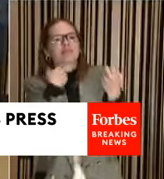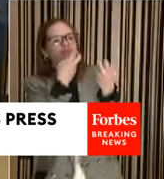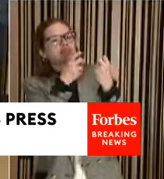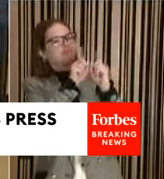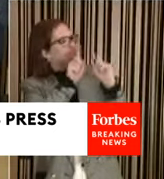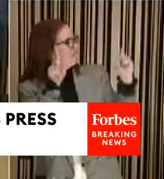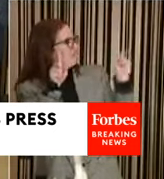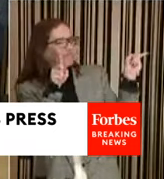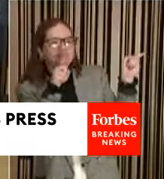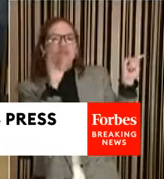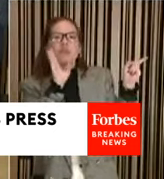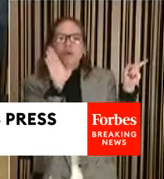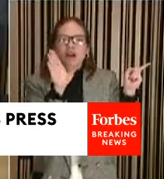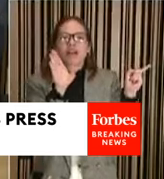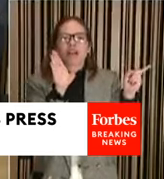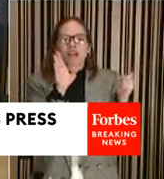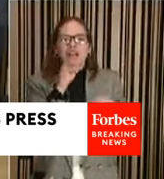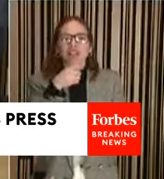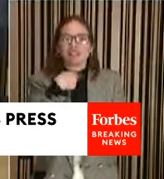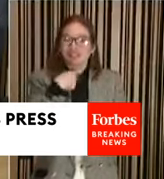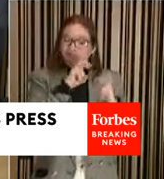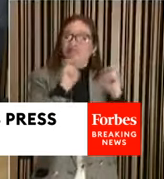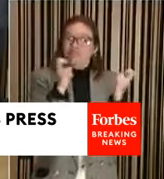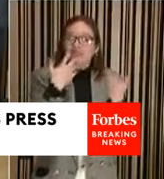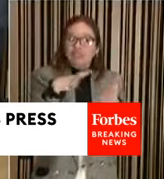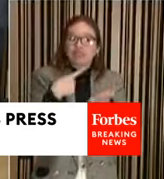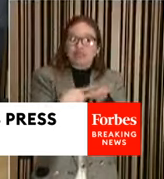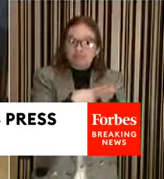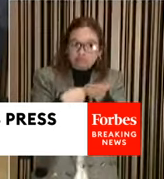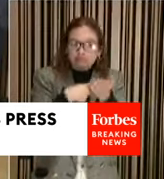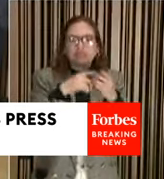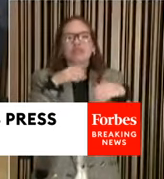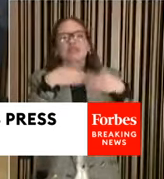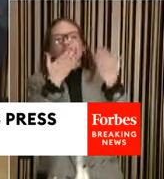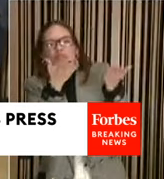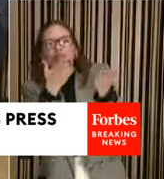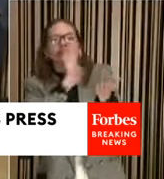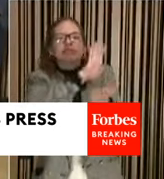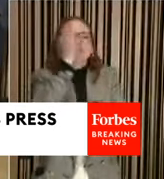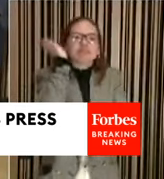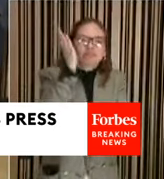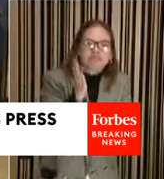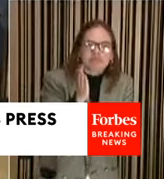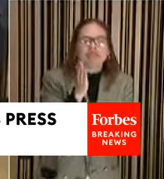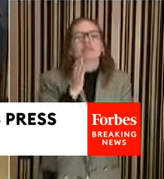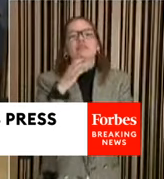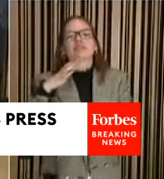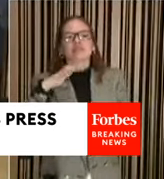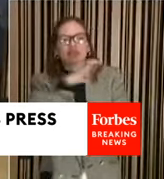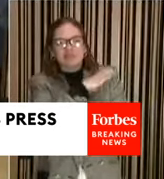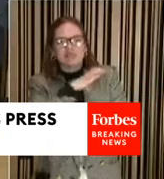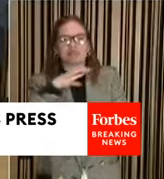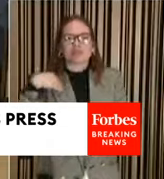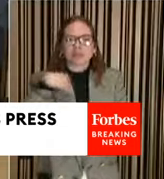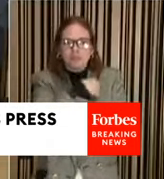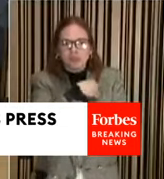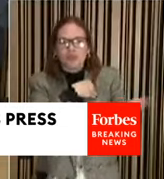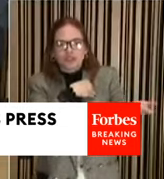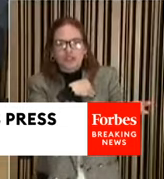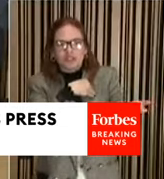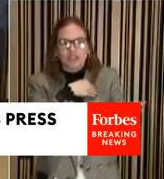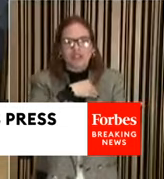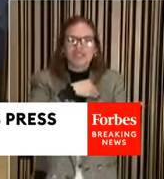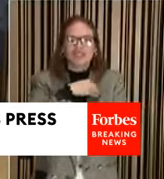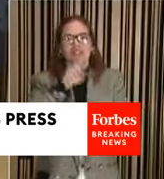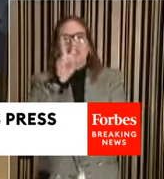finished our annual presentation to the council on the district's 28th balanced budget, which is